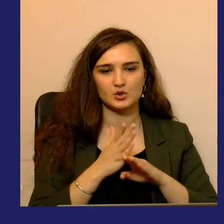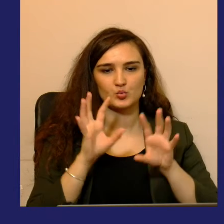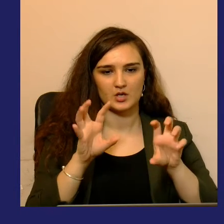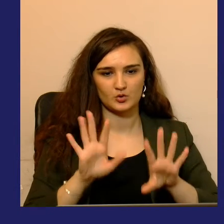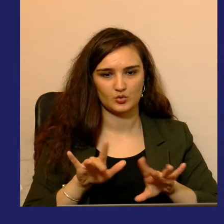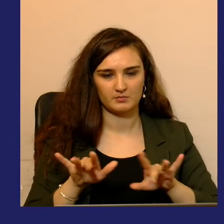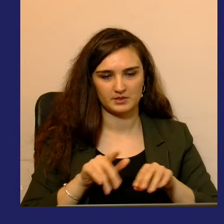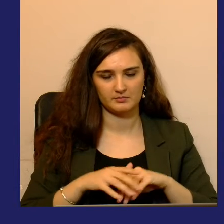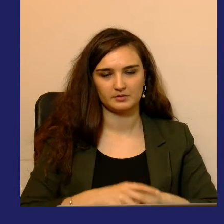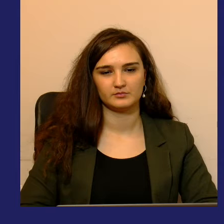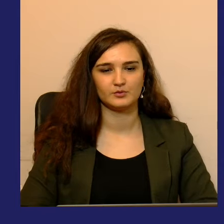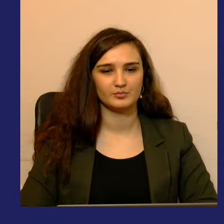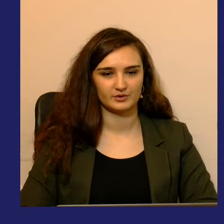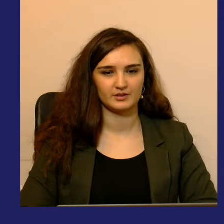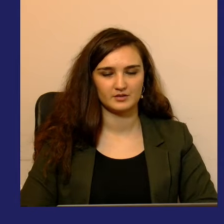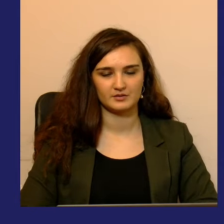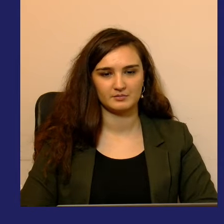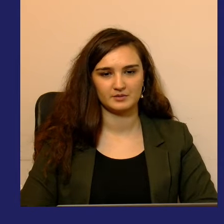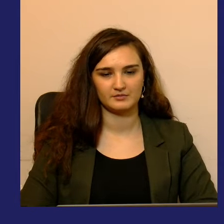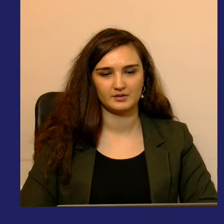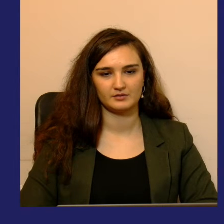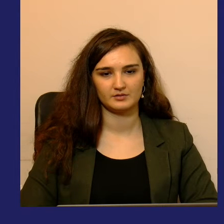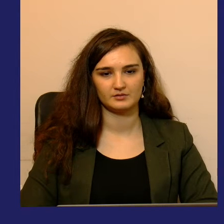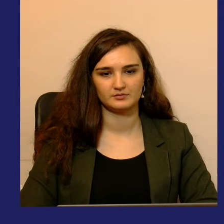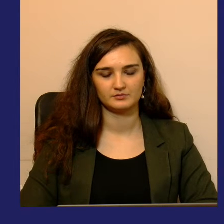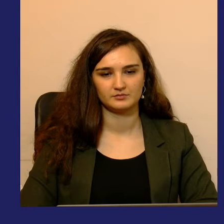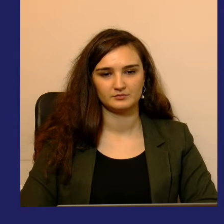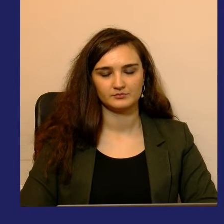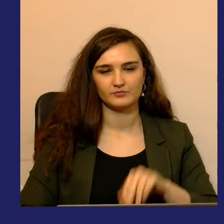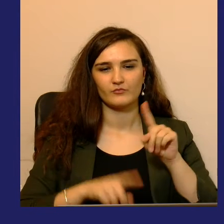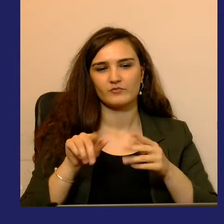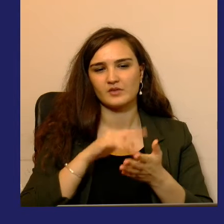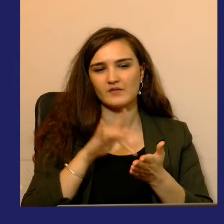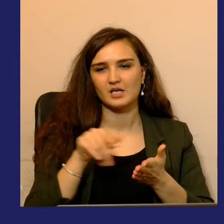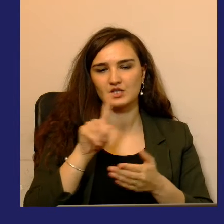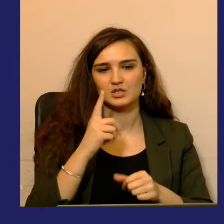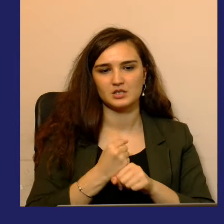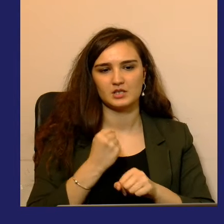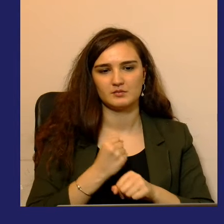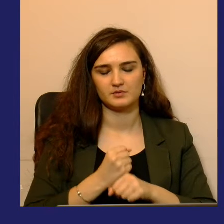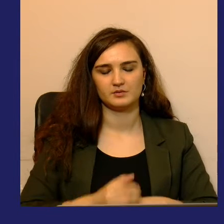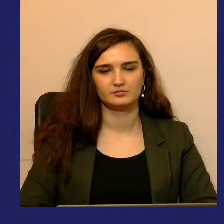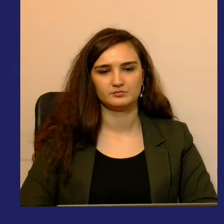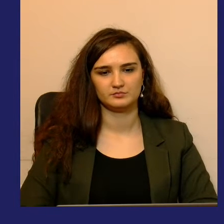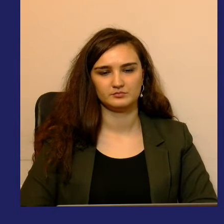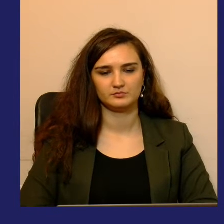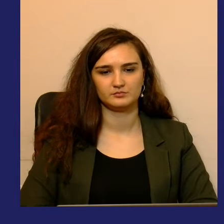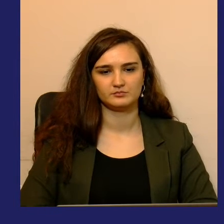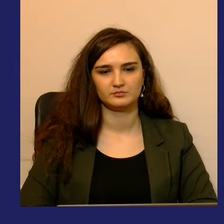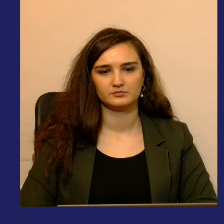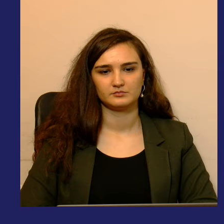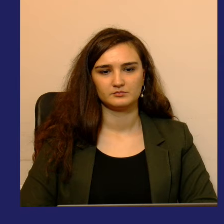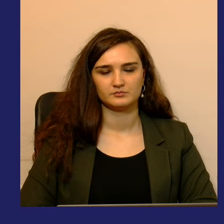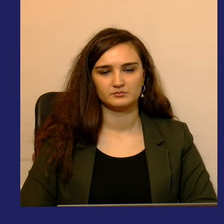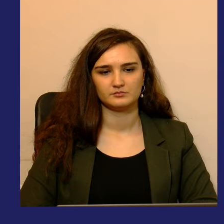line. And what some countries do is, I think, just ban any kind of spending ahead of an election. I think Negro